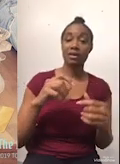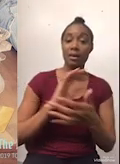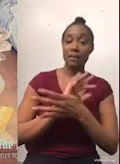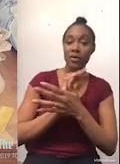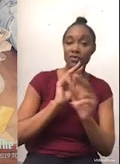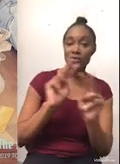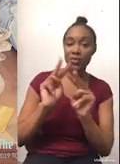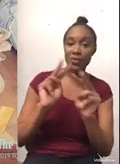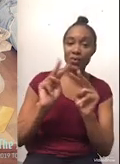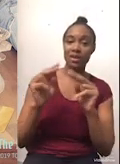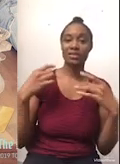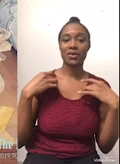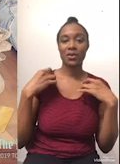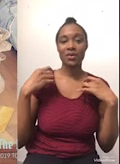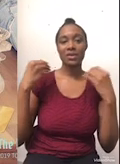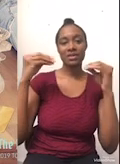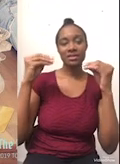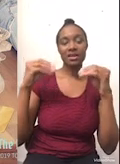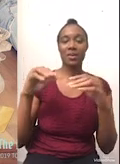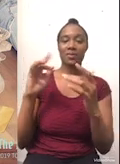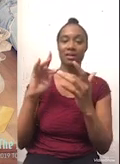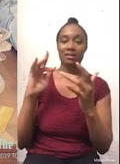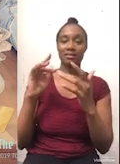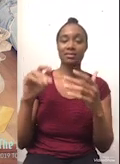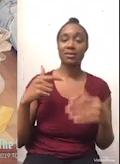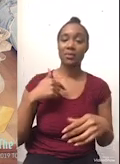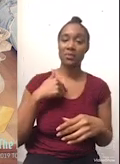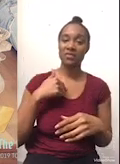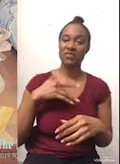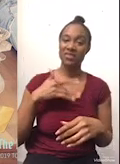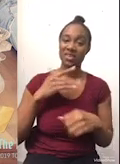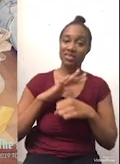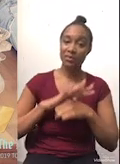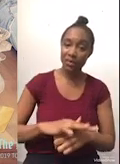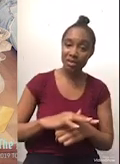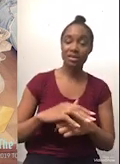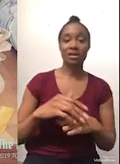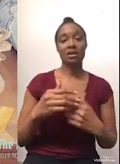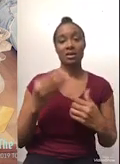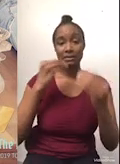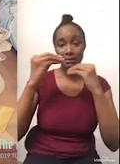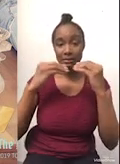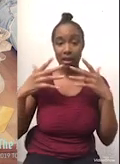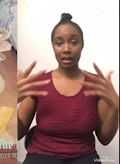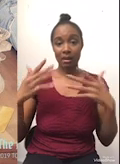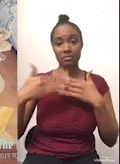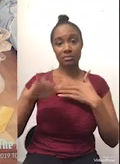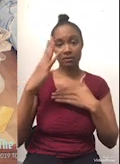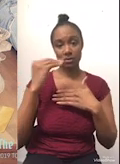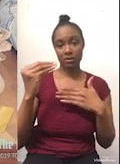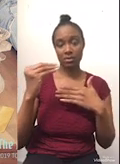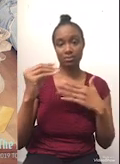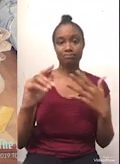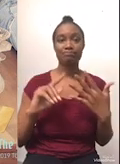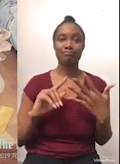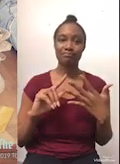When I'm fatigued, I eat large meals and take naps afterwards. Kogier, I usually relieve stress